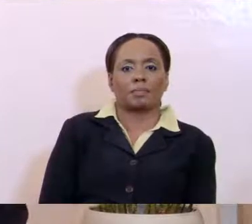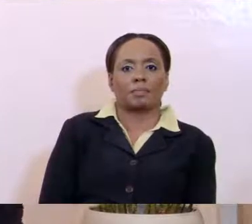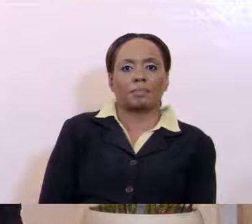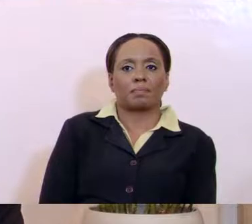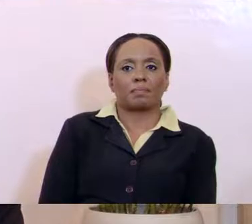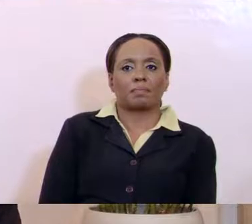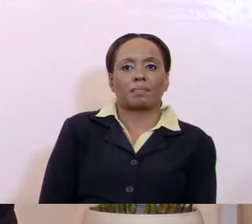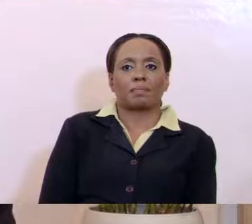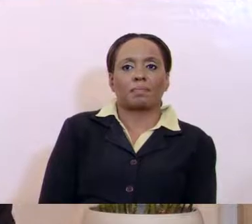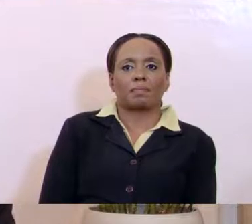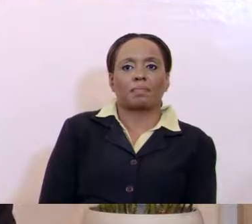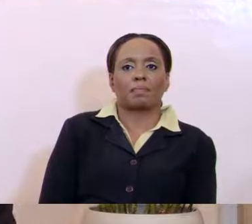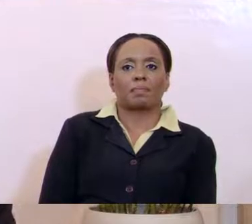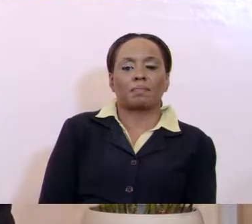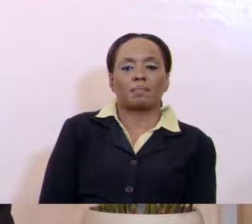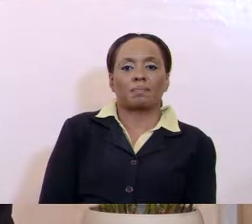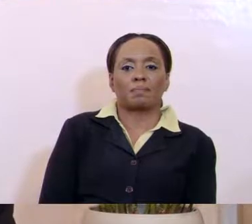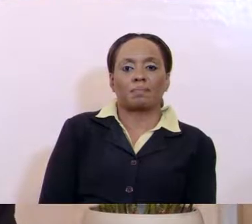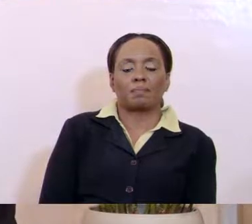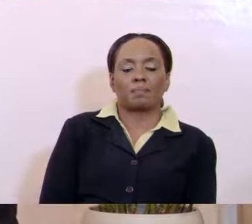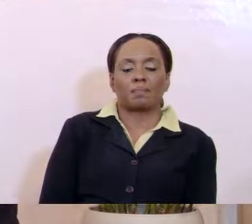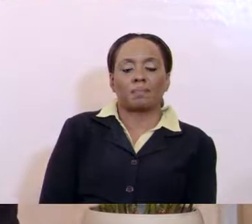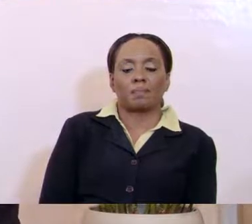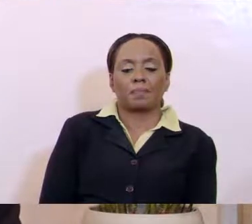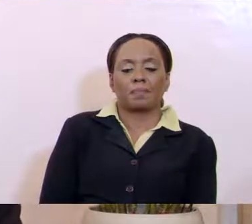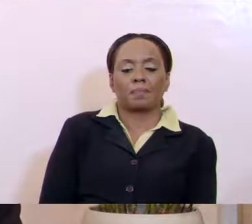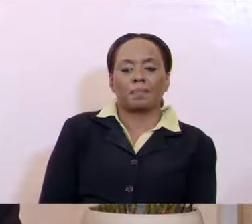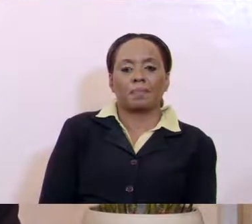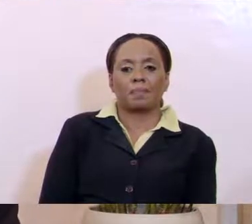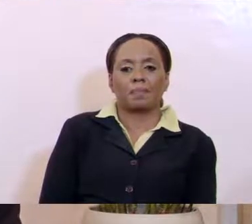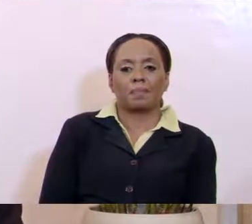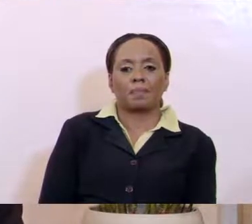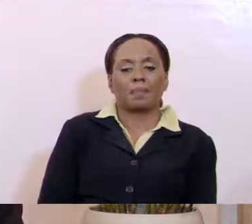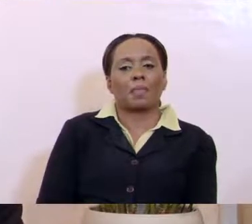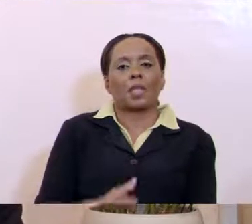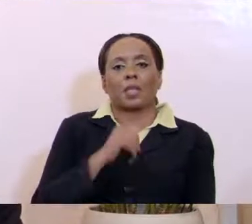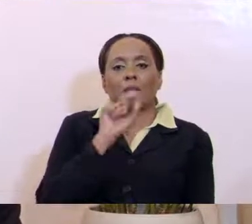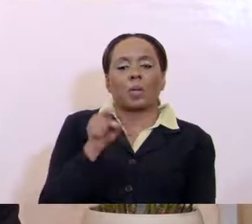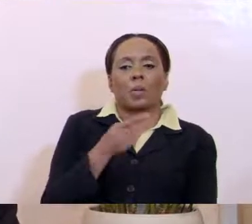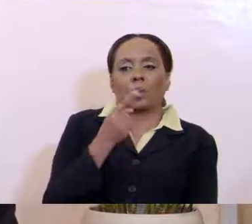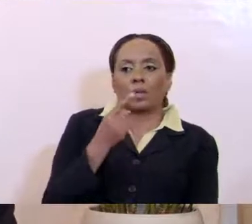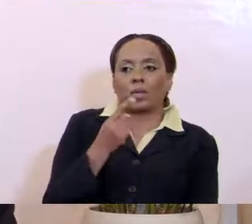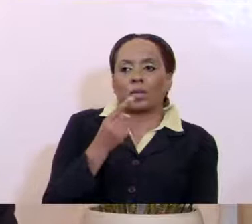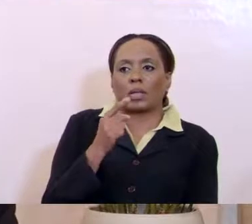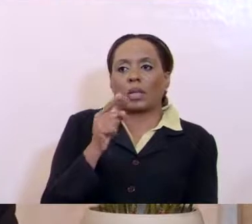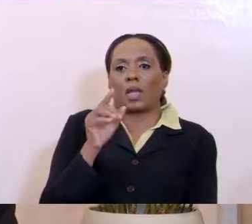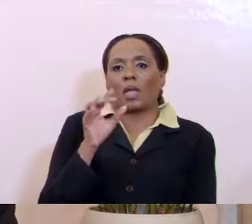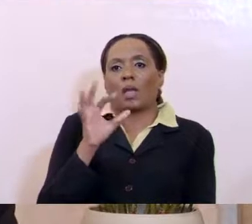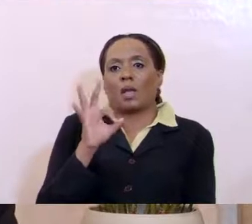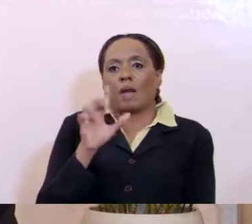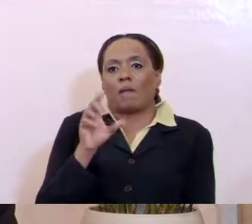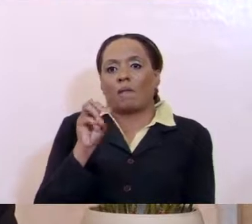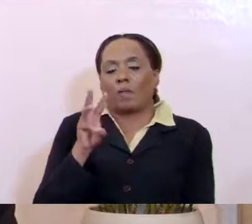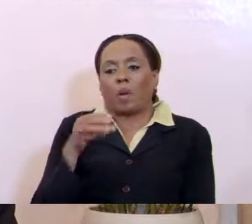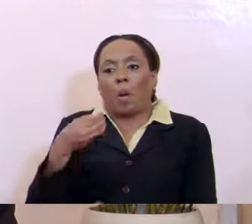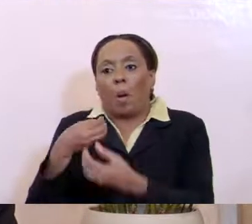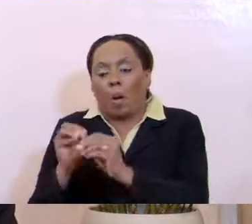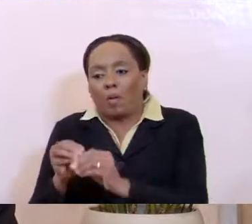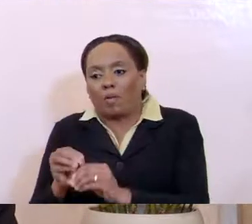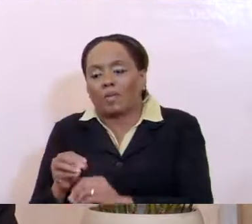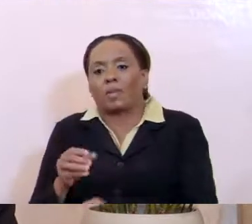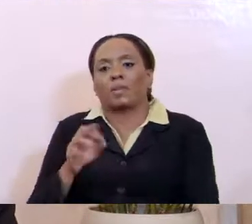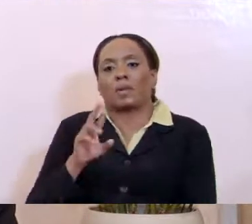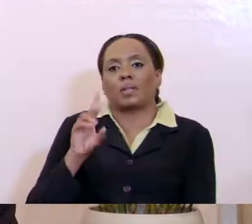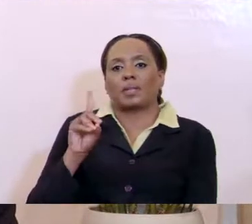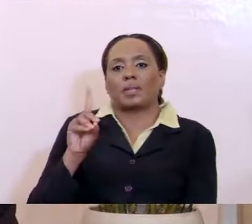outside of in those businesses outside of Flow and Digicel. So the telephone retail operations